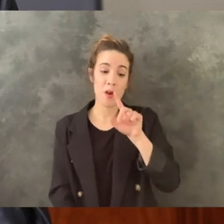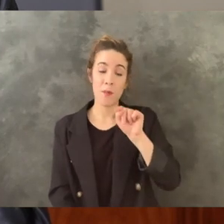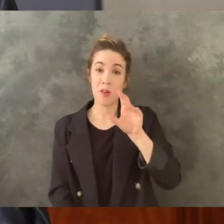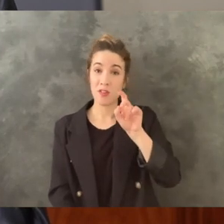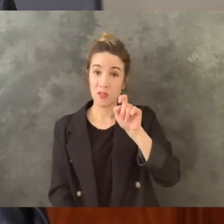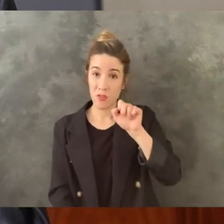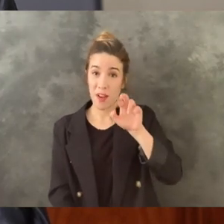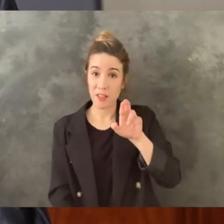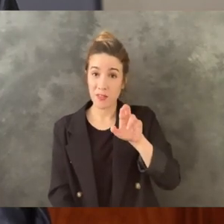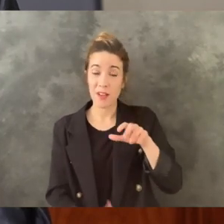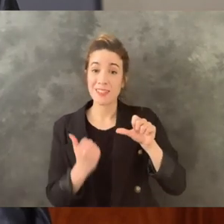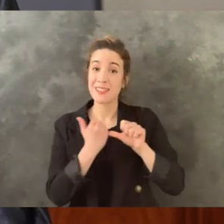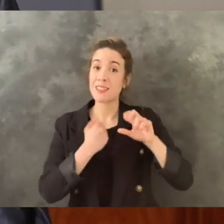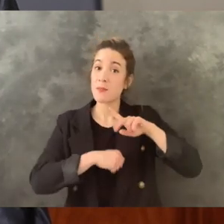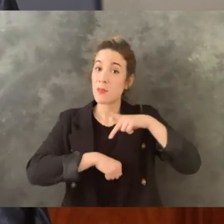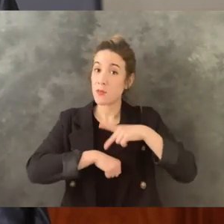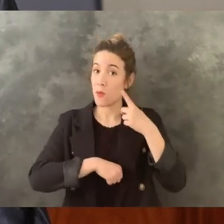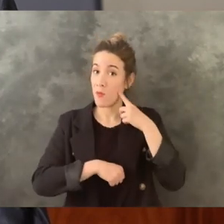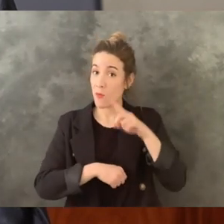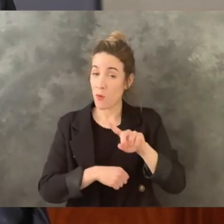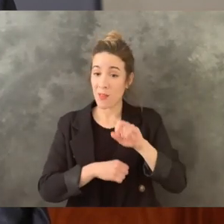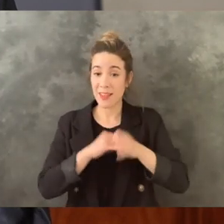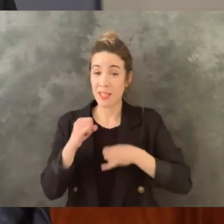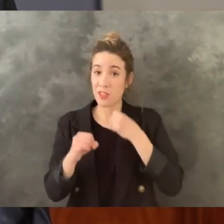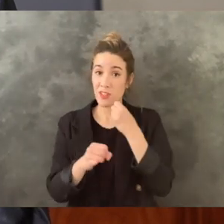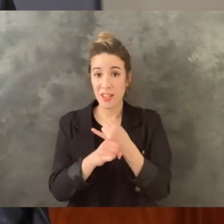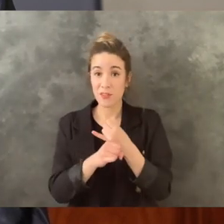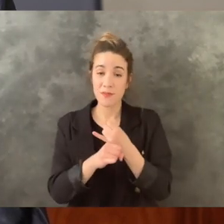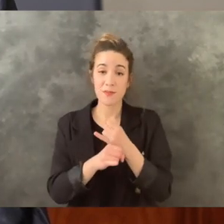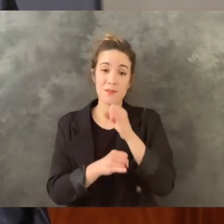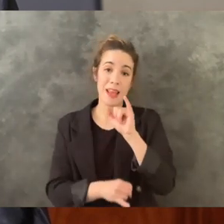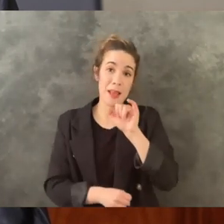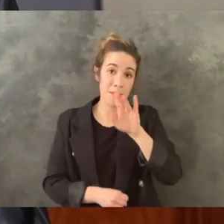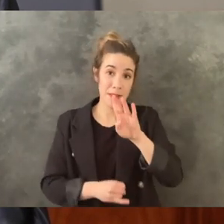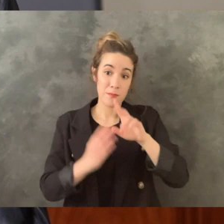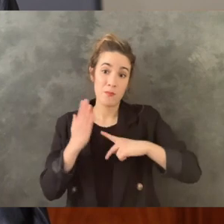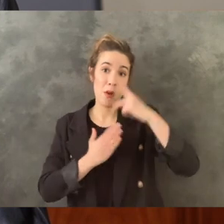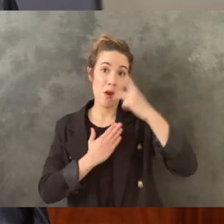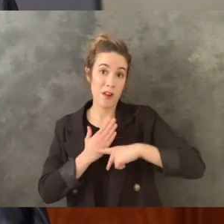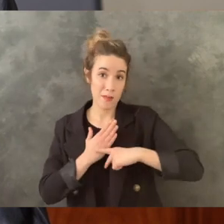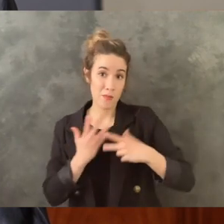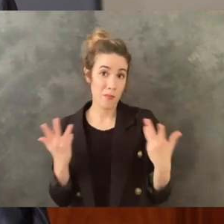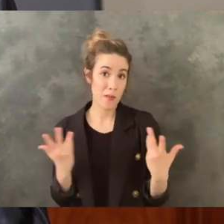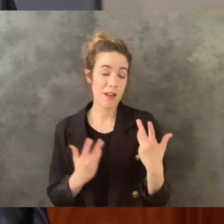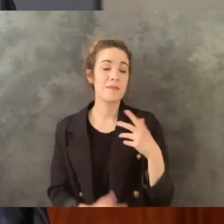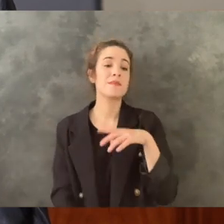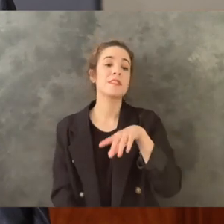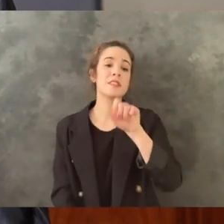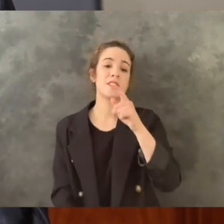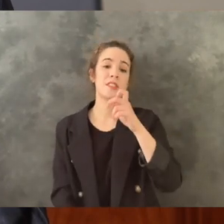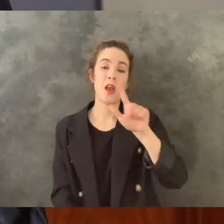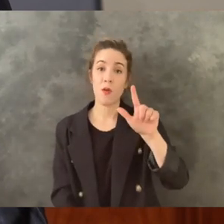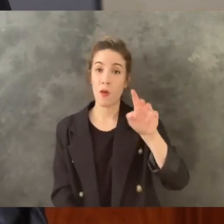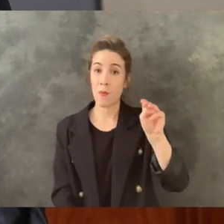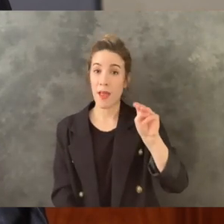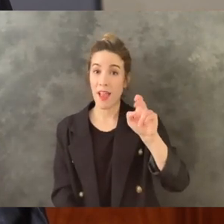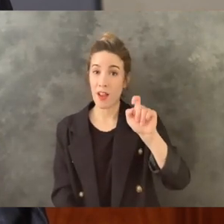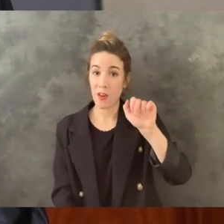Robert Strasser. The Assistant Principal for the International Baccalaureate Diploma Program, Ms. Cheryl